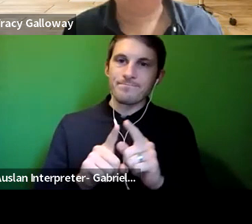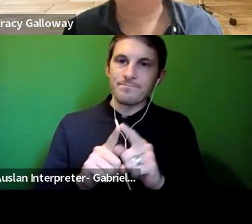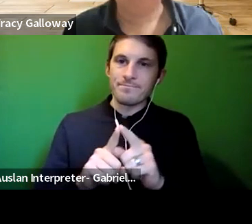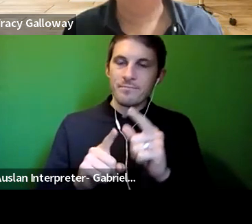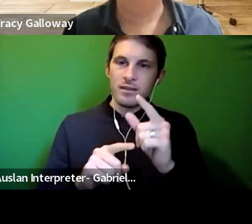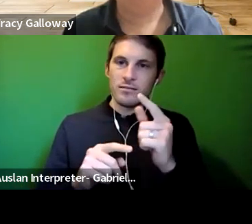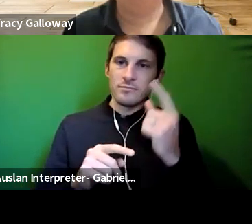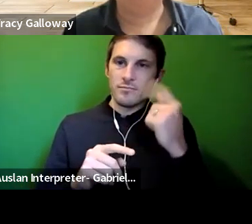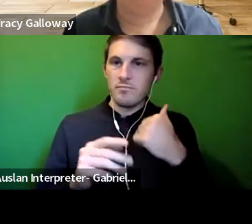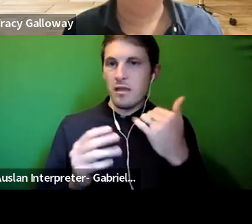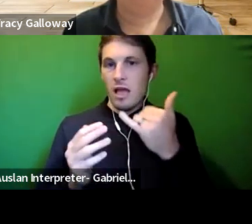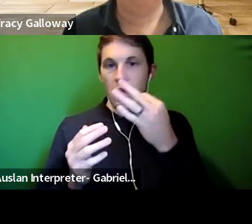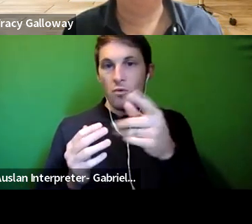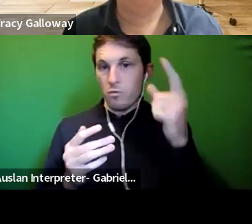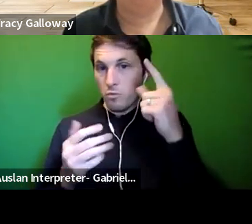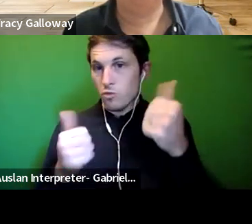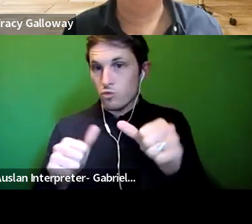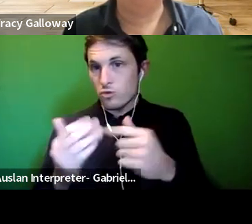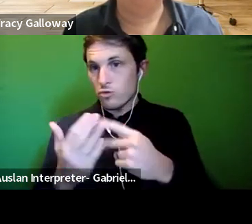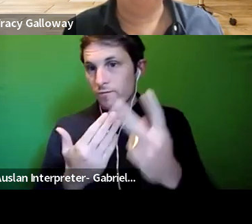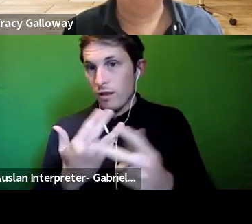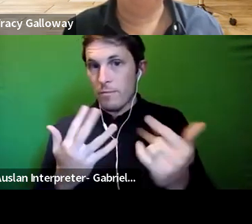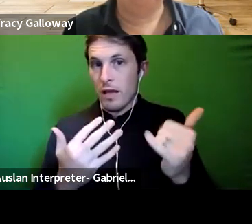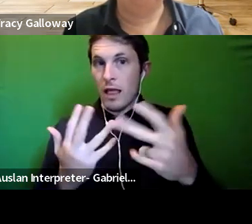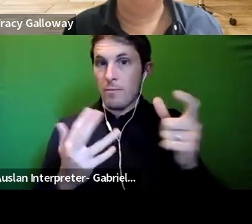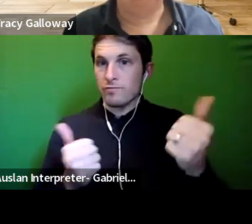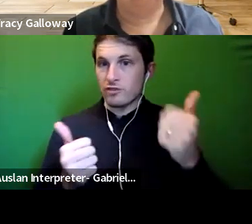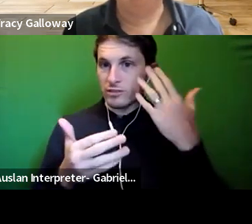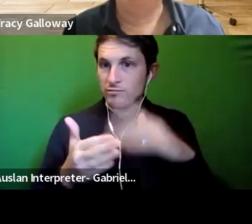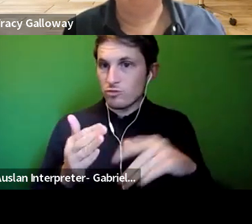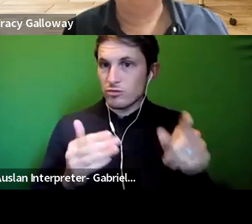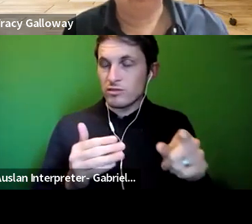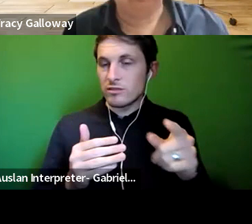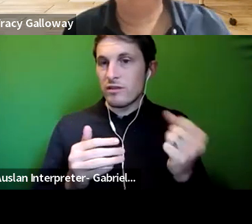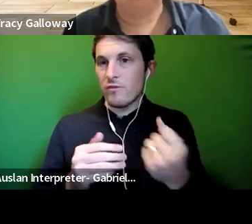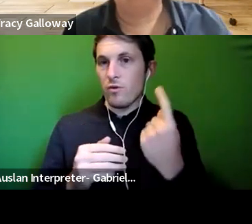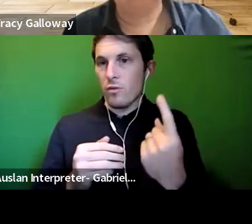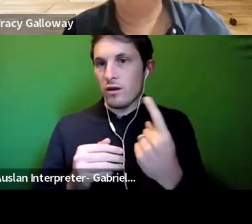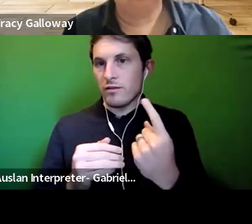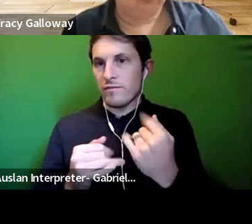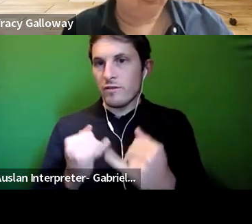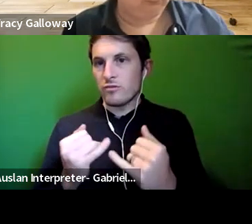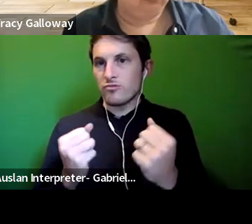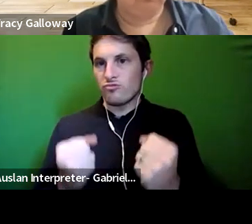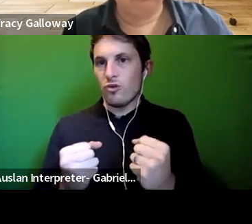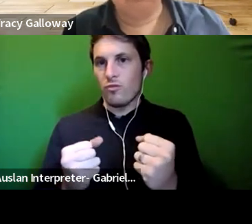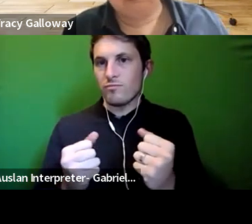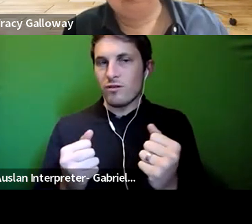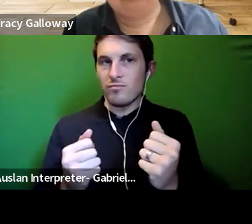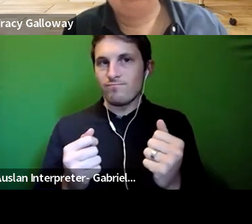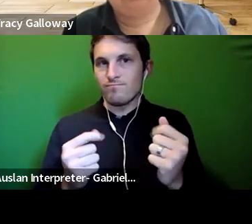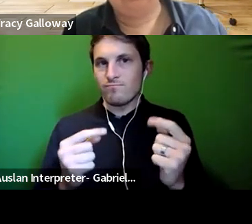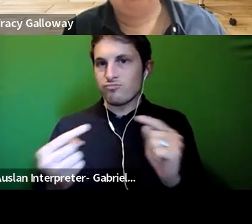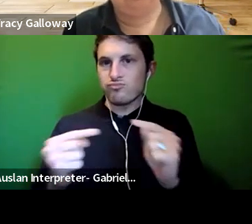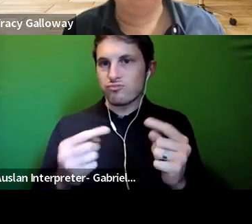has someone used this piece of software, and someone's already probably went through it. And there was one very sort of like heated sort of discussion about one